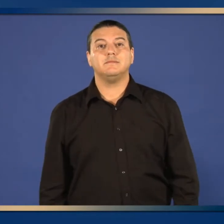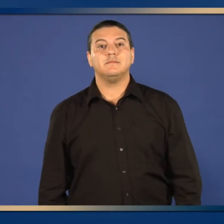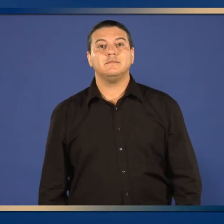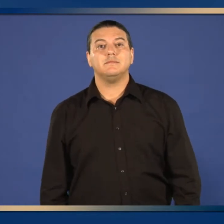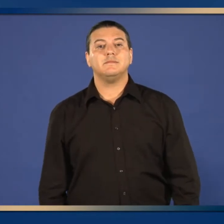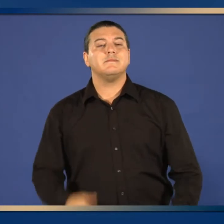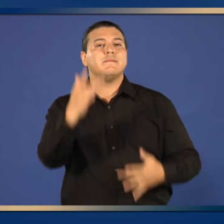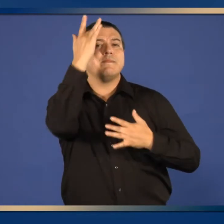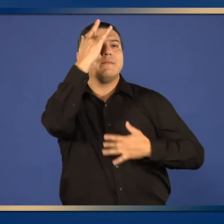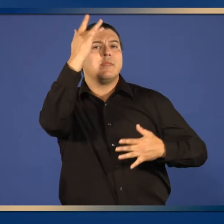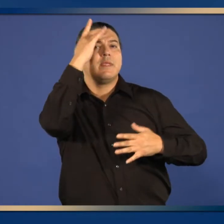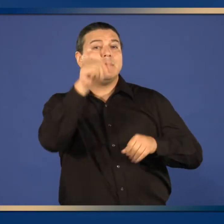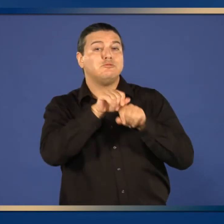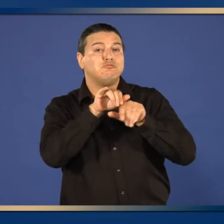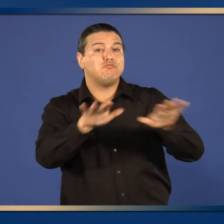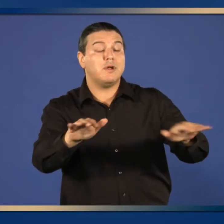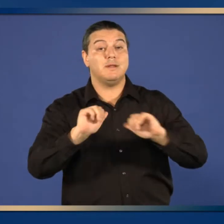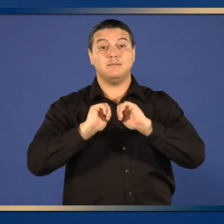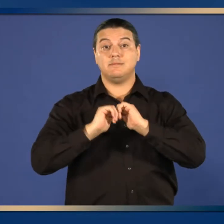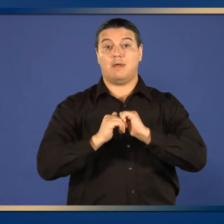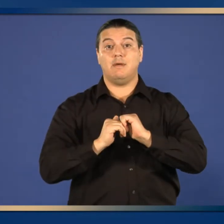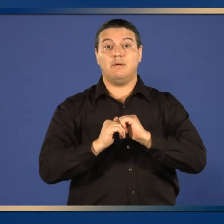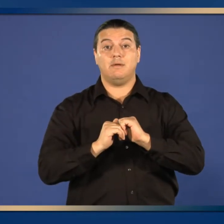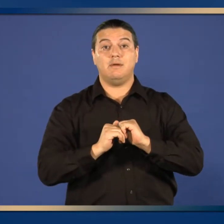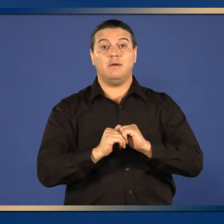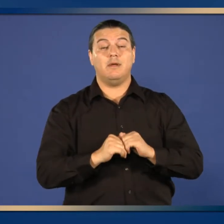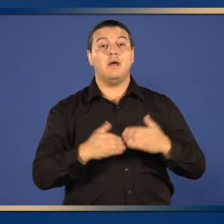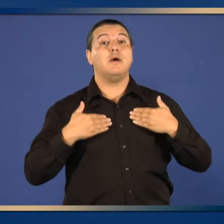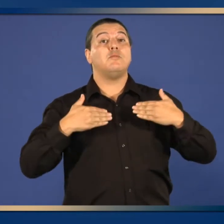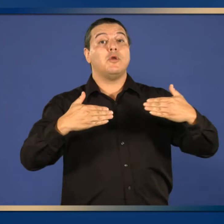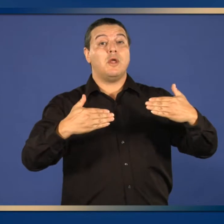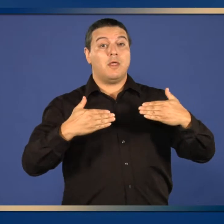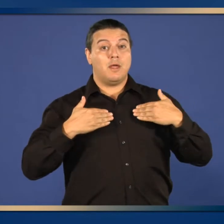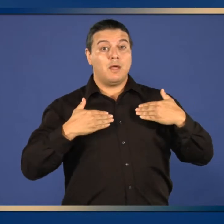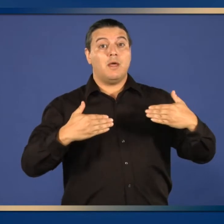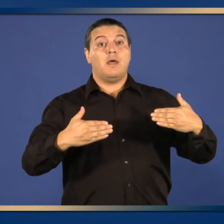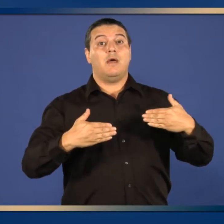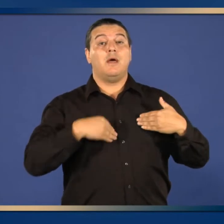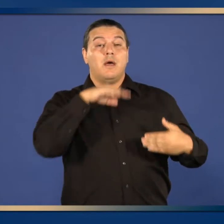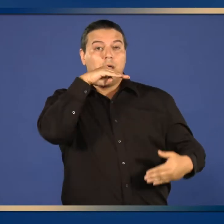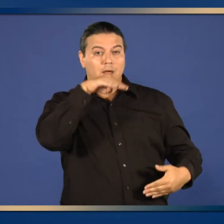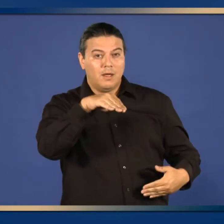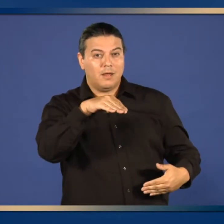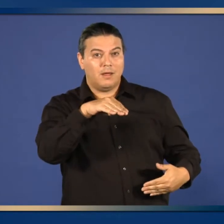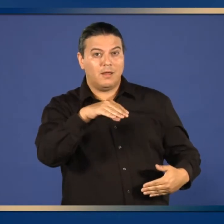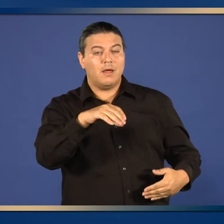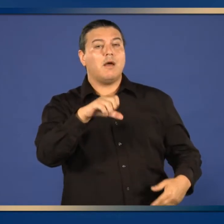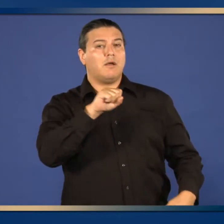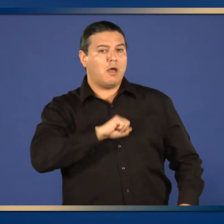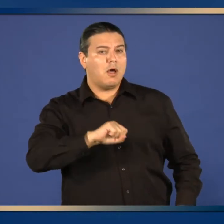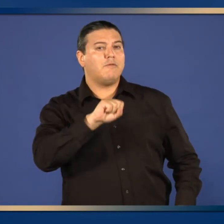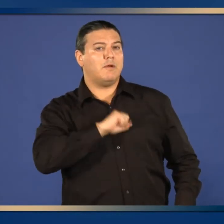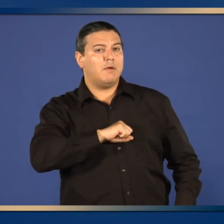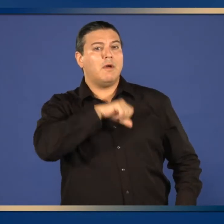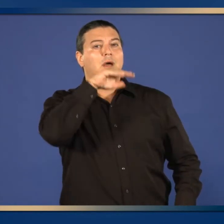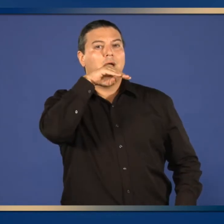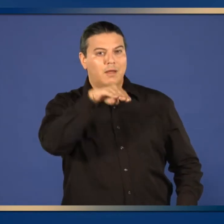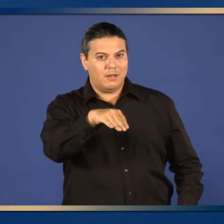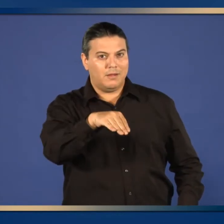Plague spreads through breathing, coughing, sneezing.